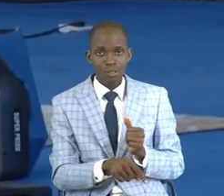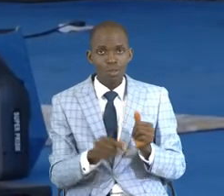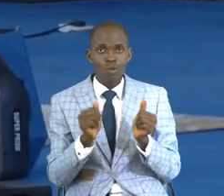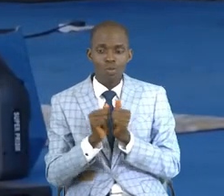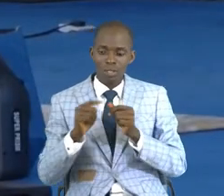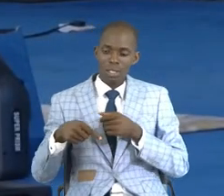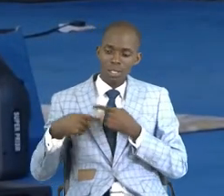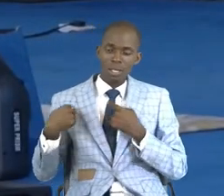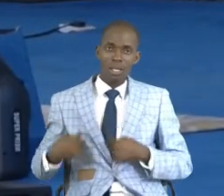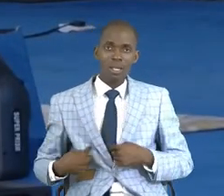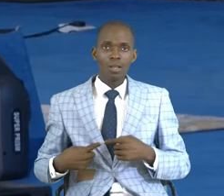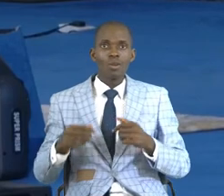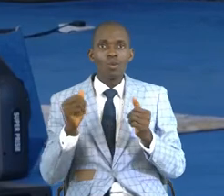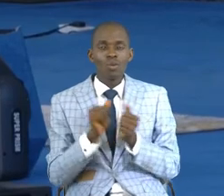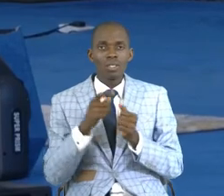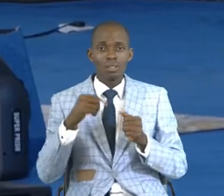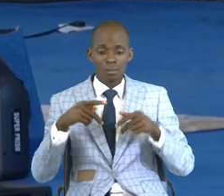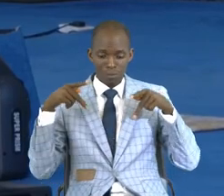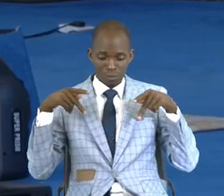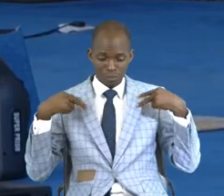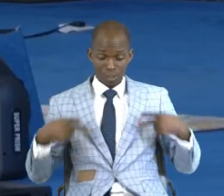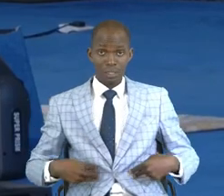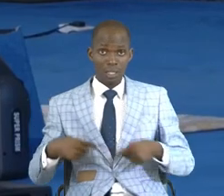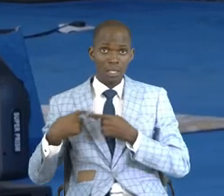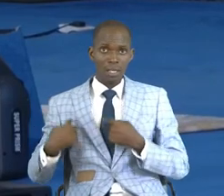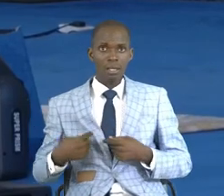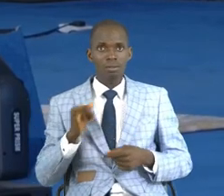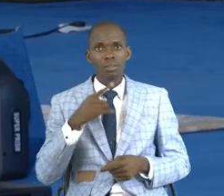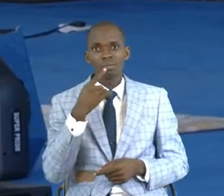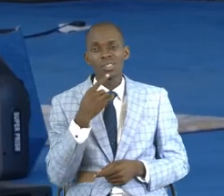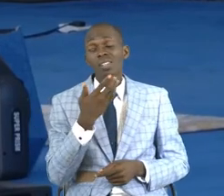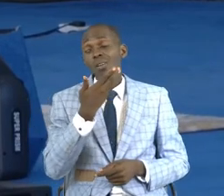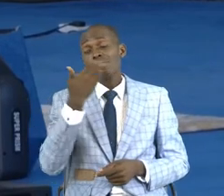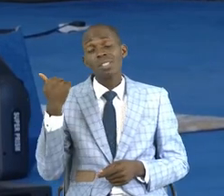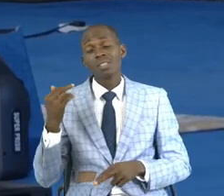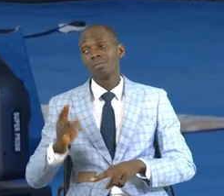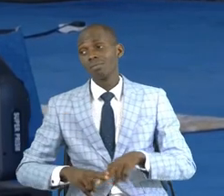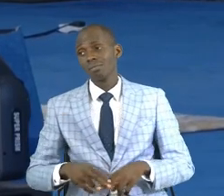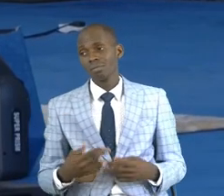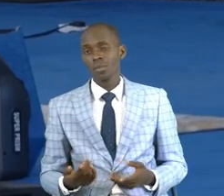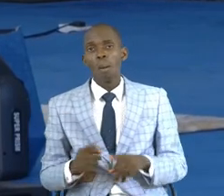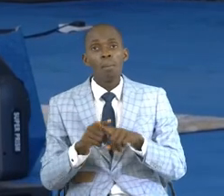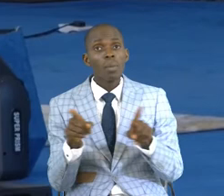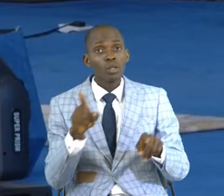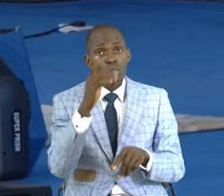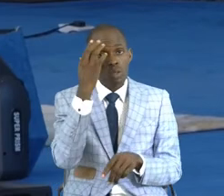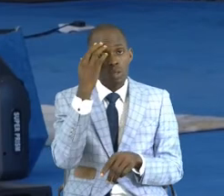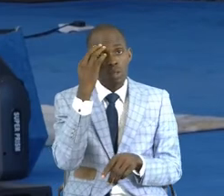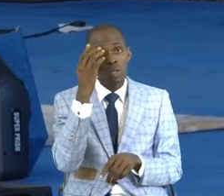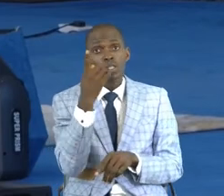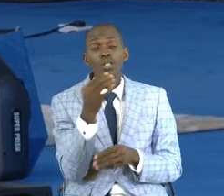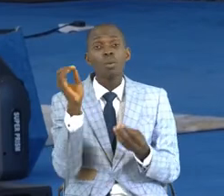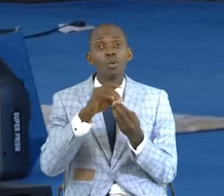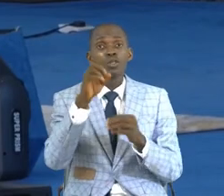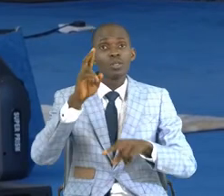I mean the physical heart, I'll say, okay, I better sit down. But you know, the more you sit down, it's